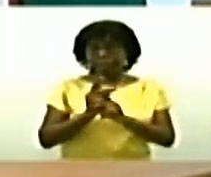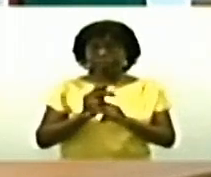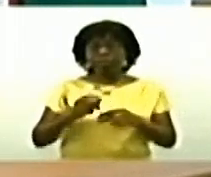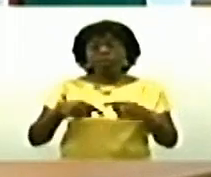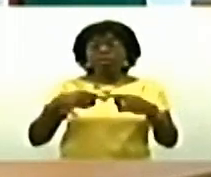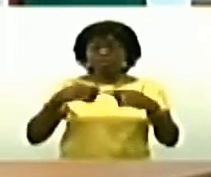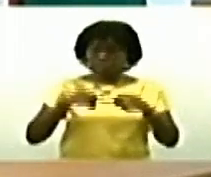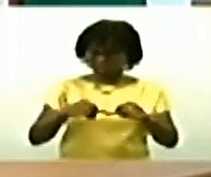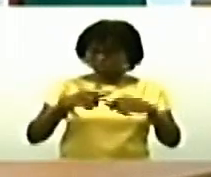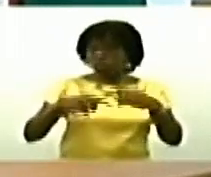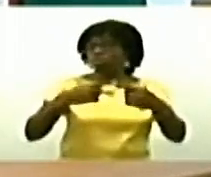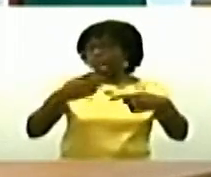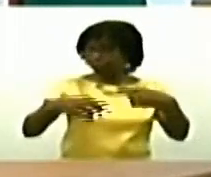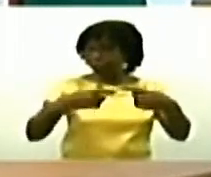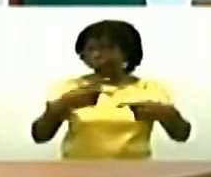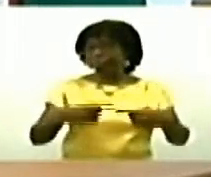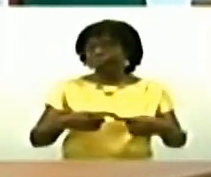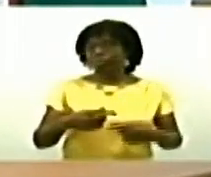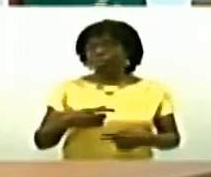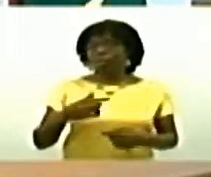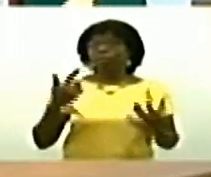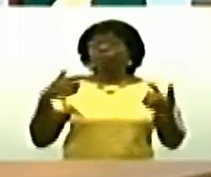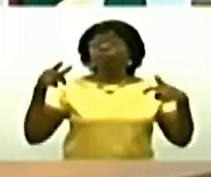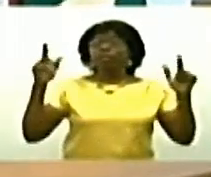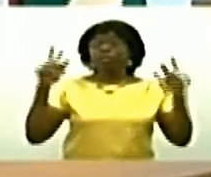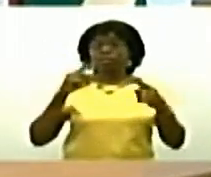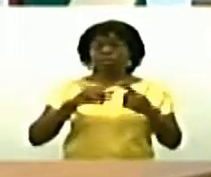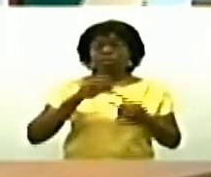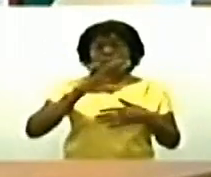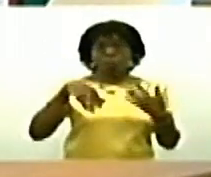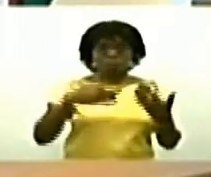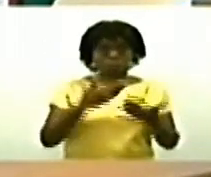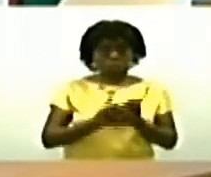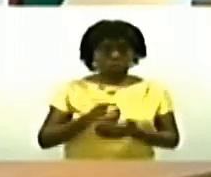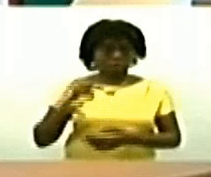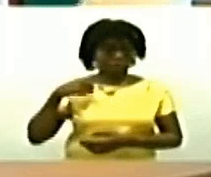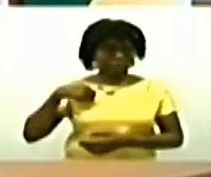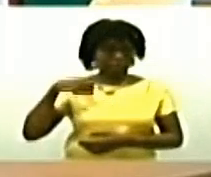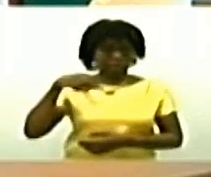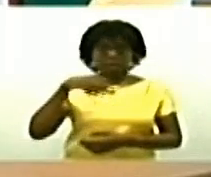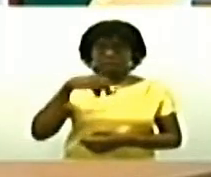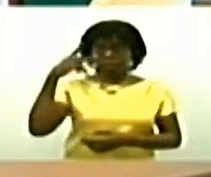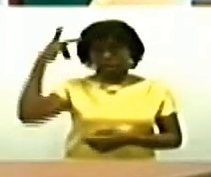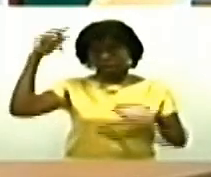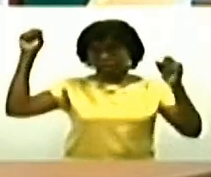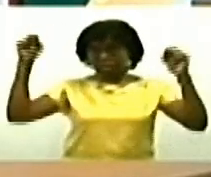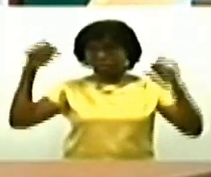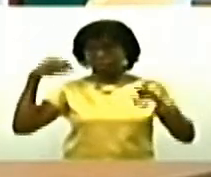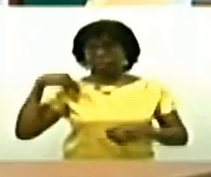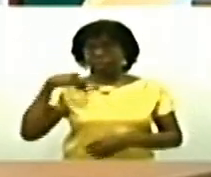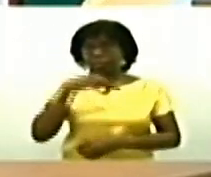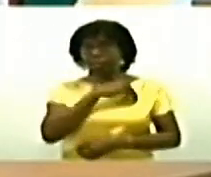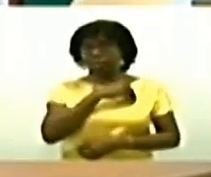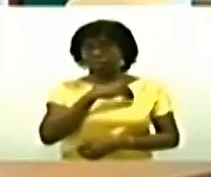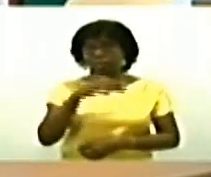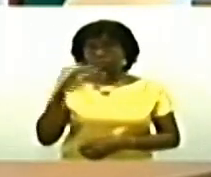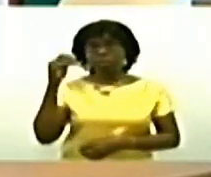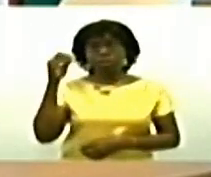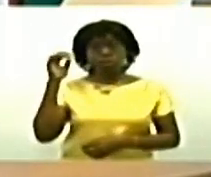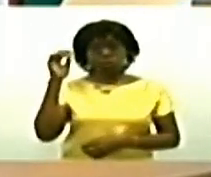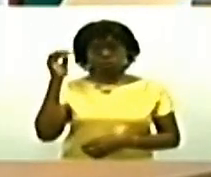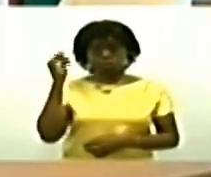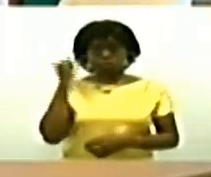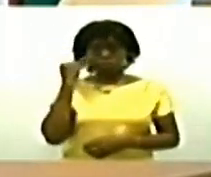going. Now, finally, to all members of Parliament, you know we were supposed to have the post-election